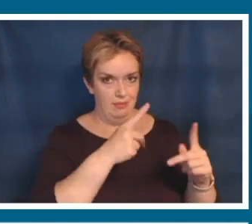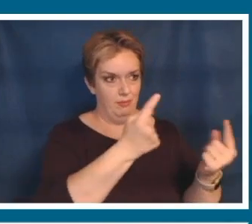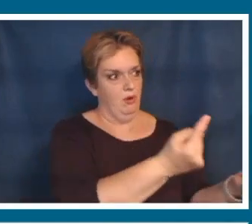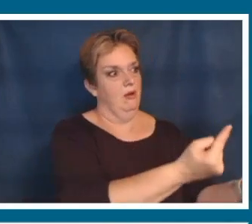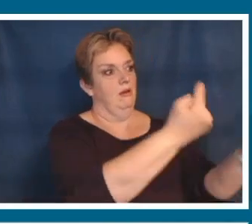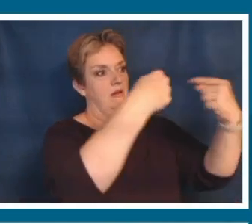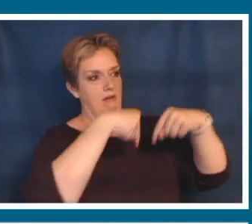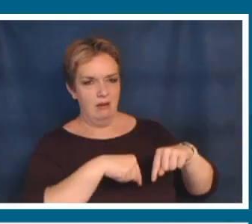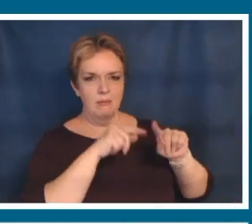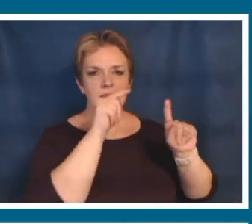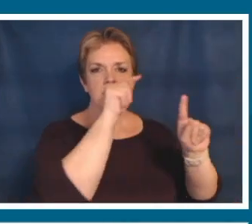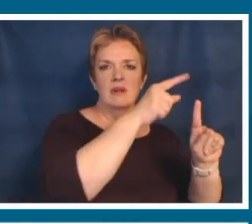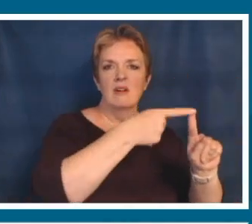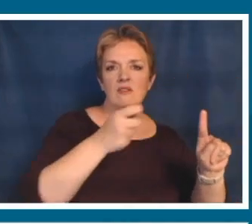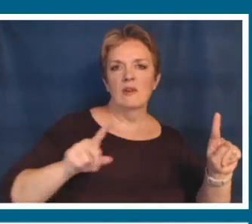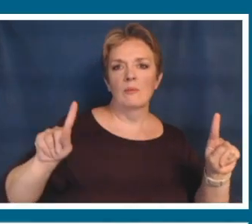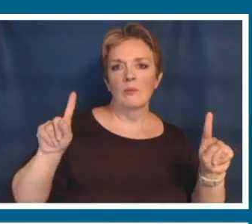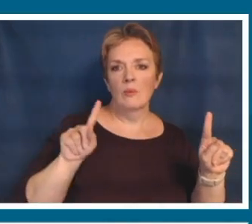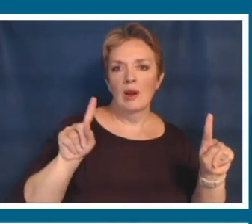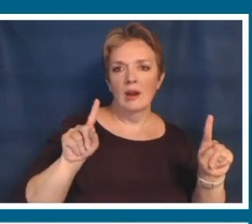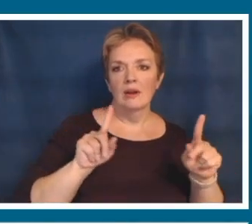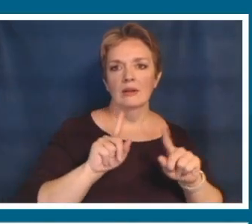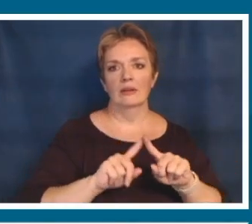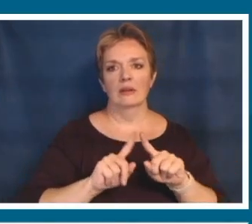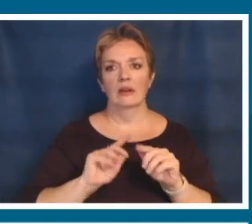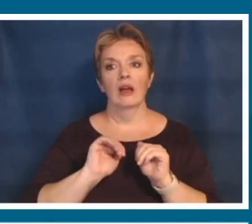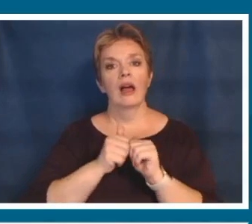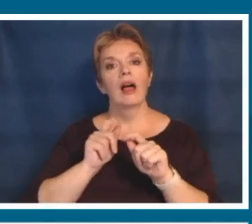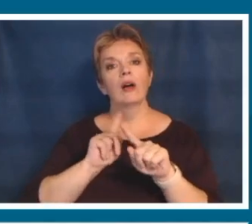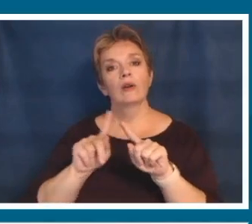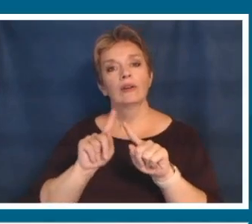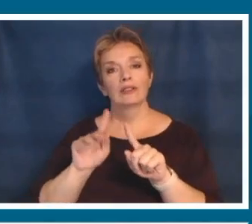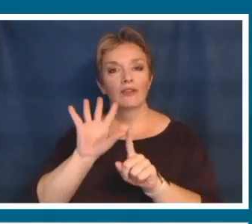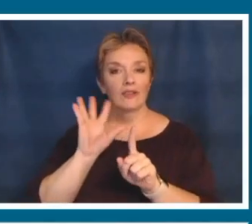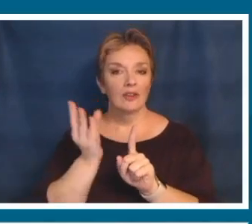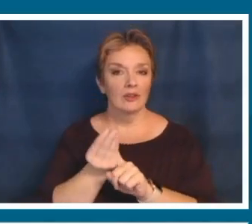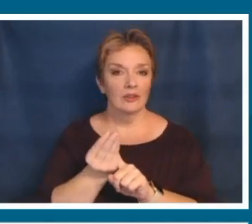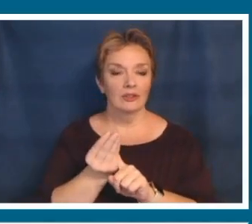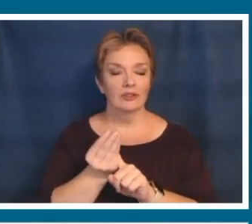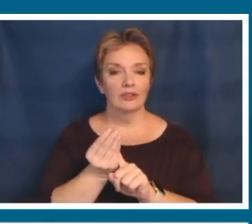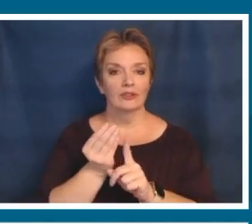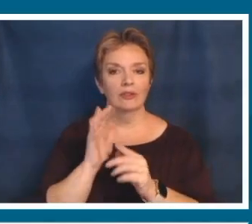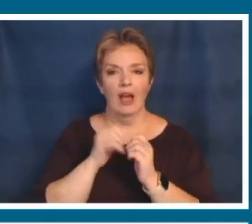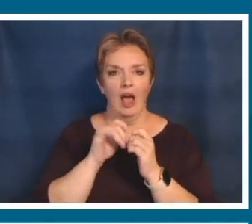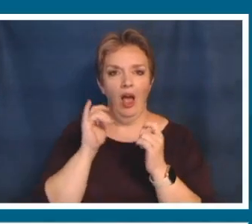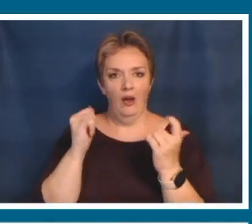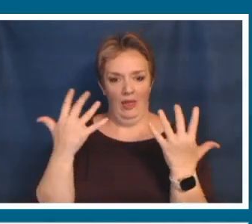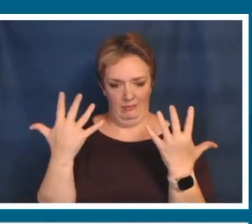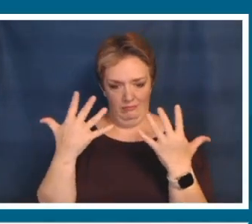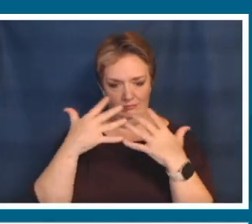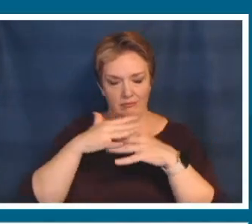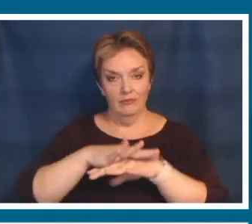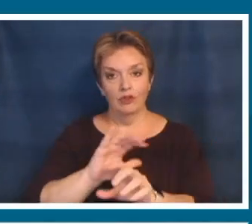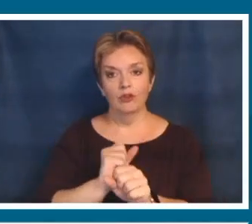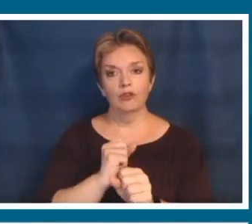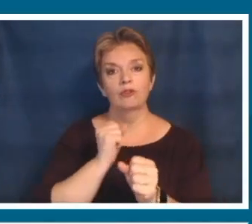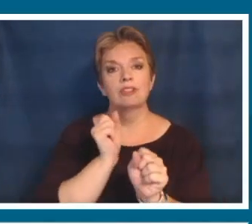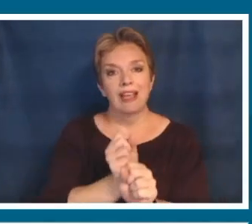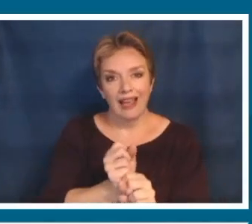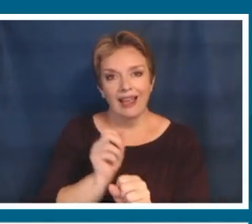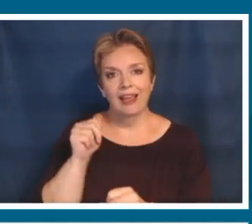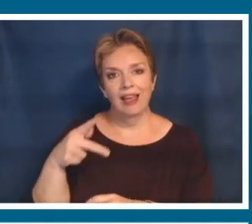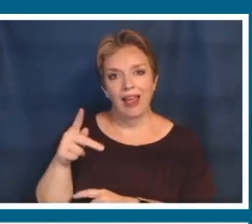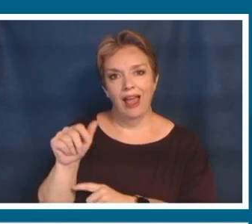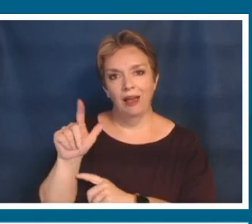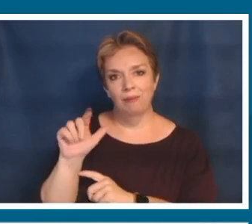the collision of those cultures created what we now call Appalachian culture? So we